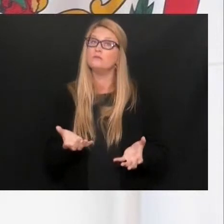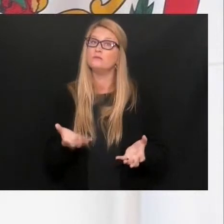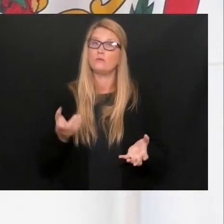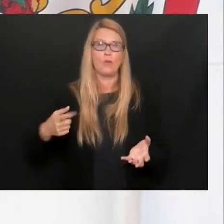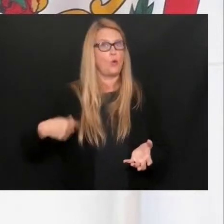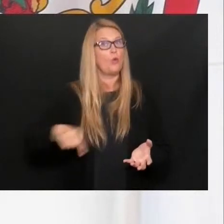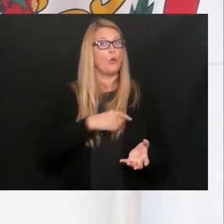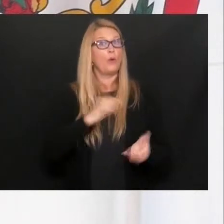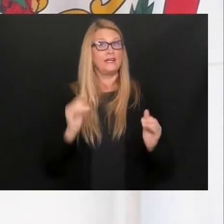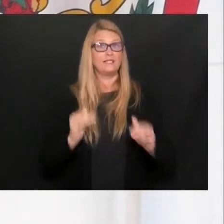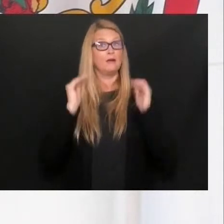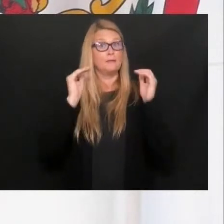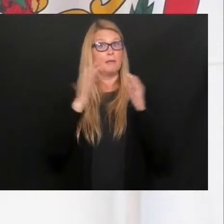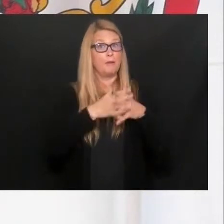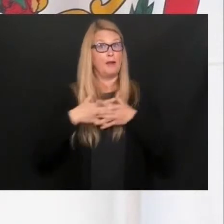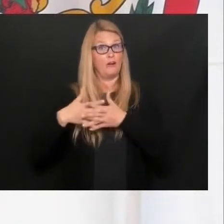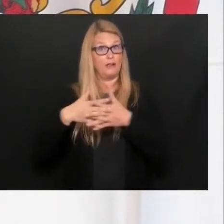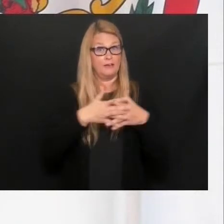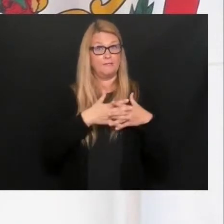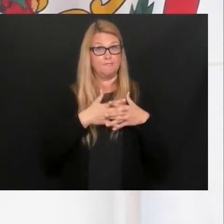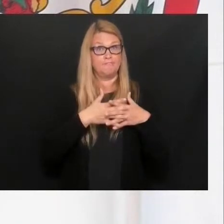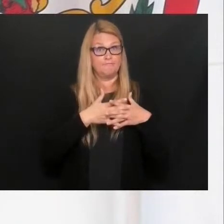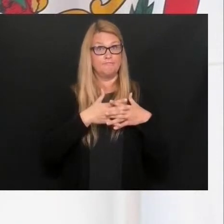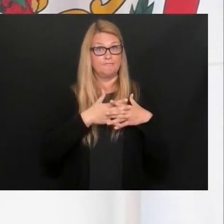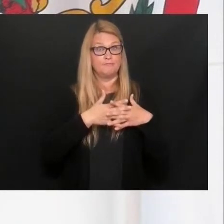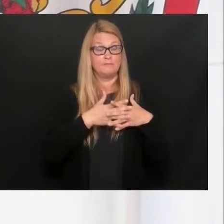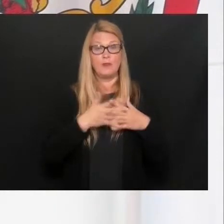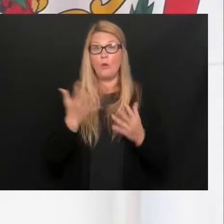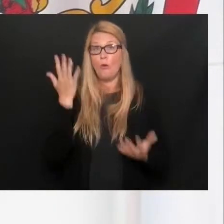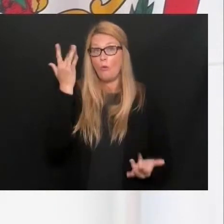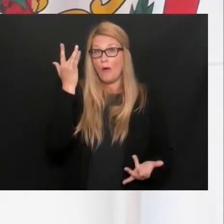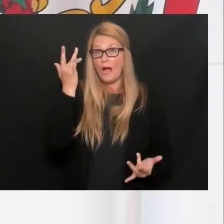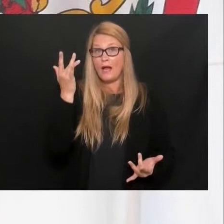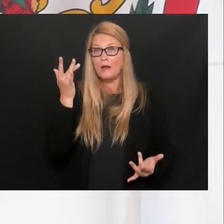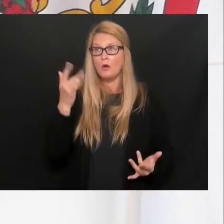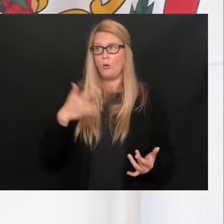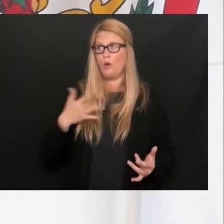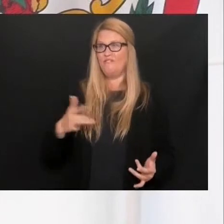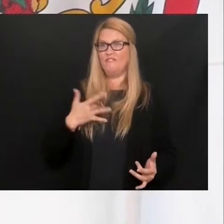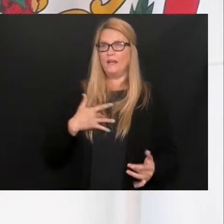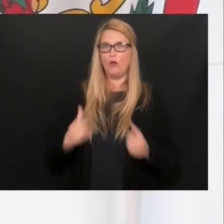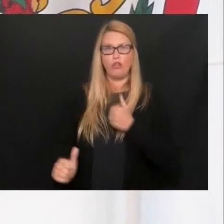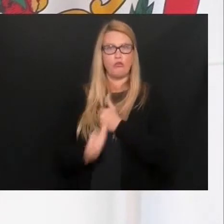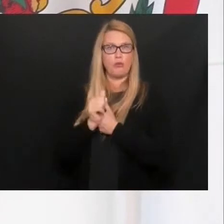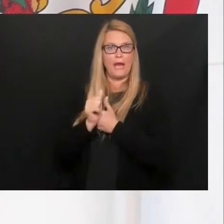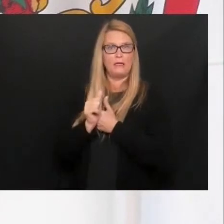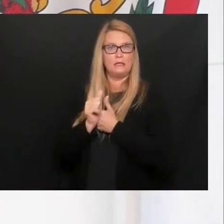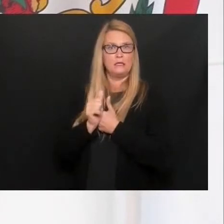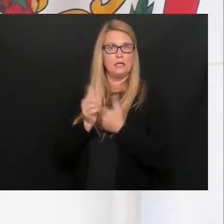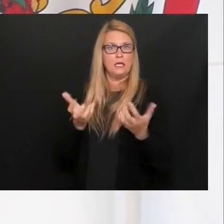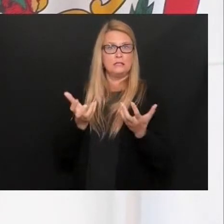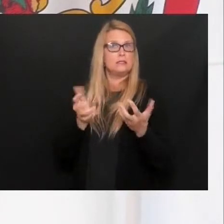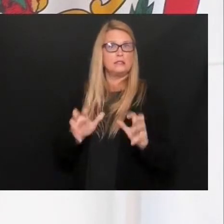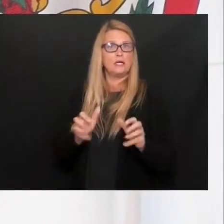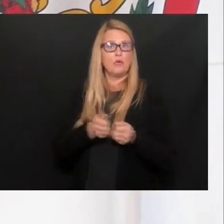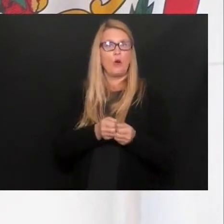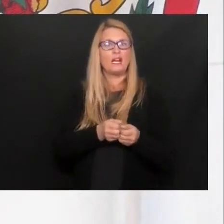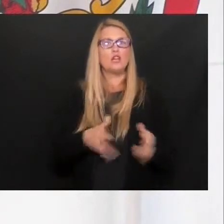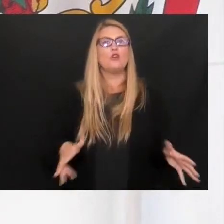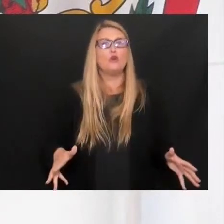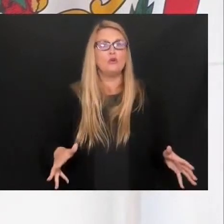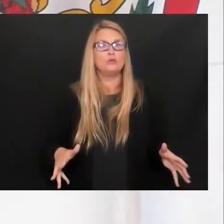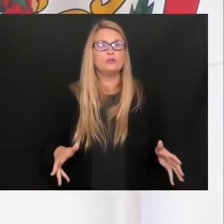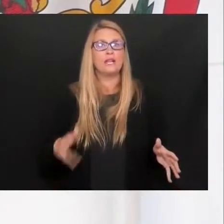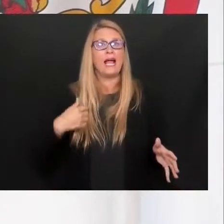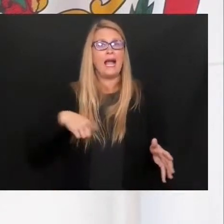up, America. We stepped up because we were threatened in this country to lose the very values that